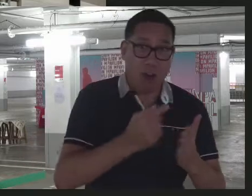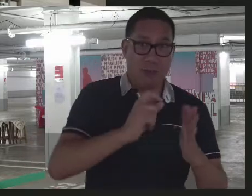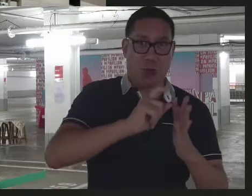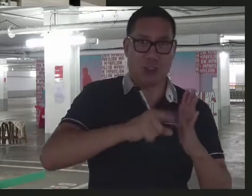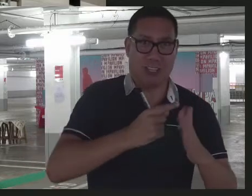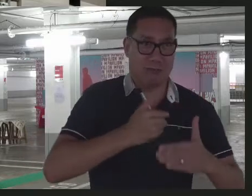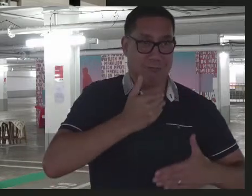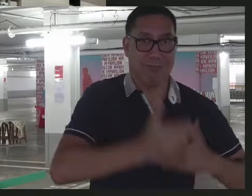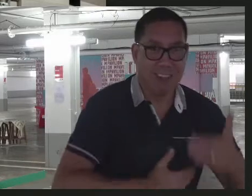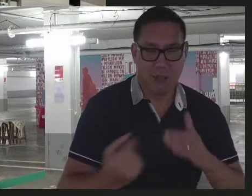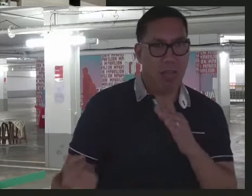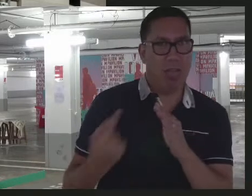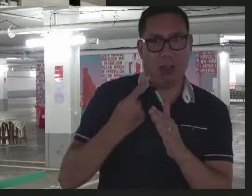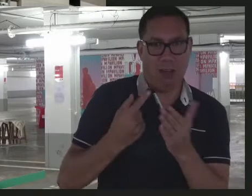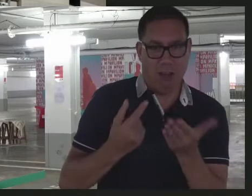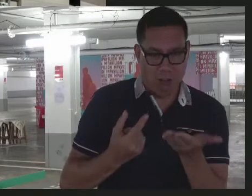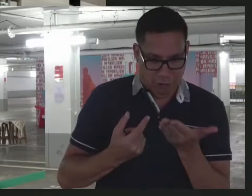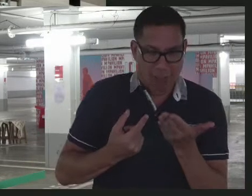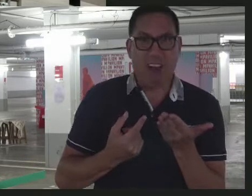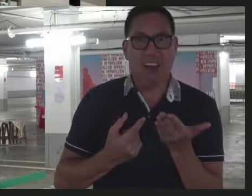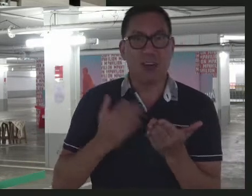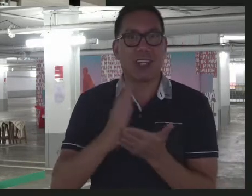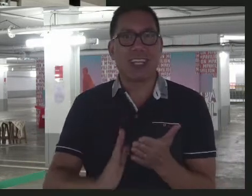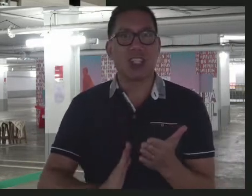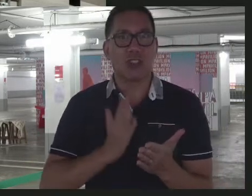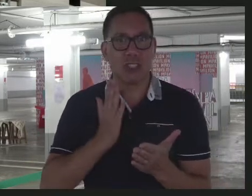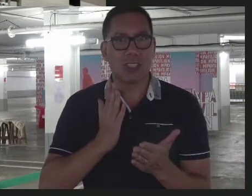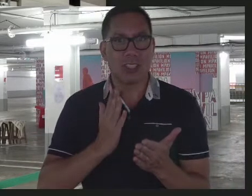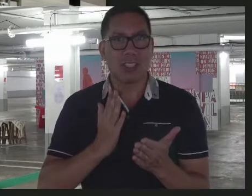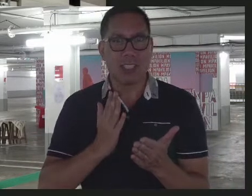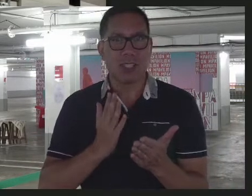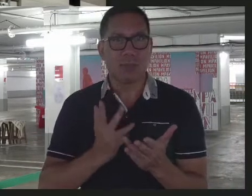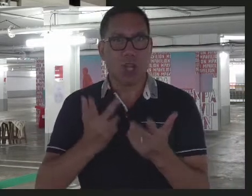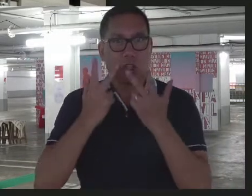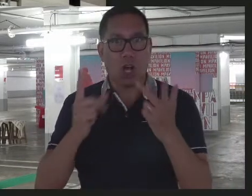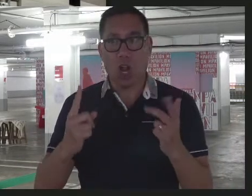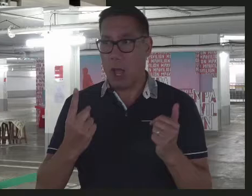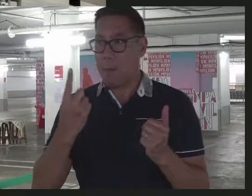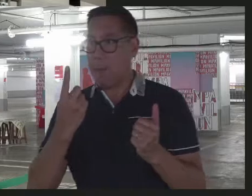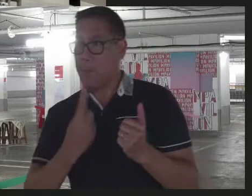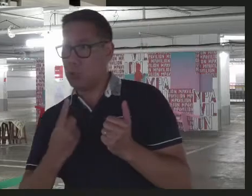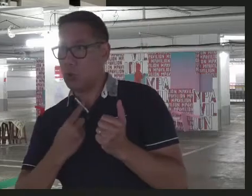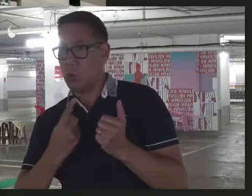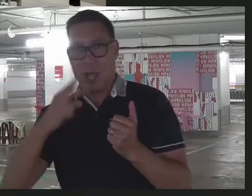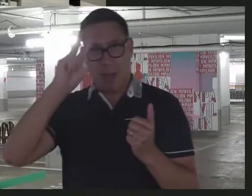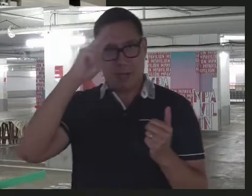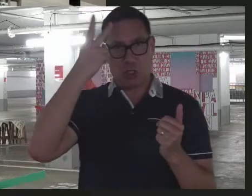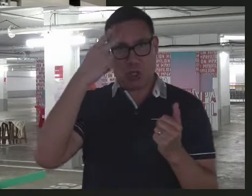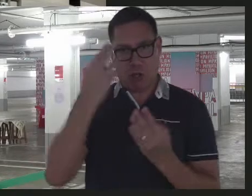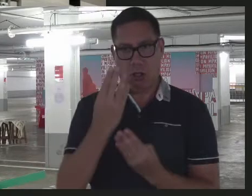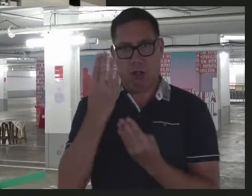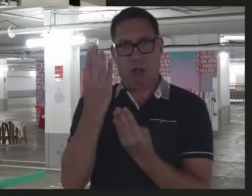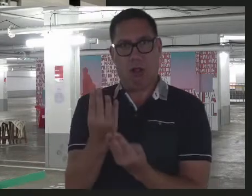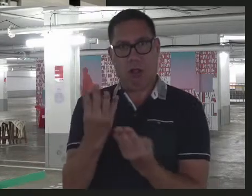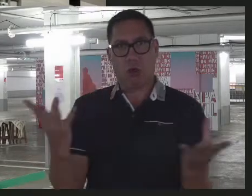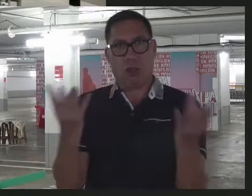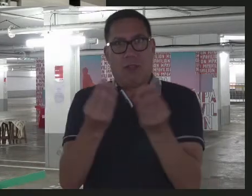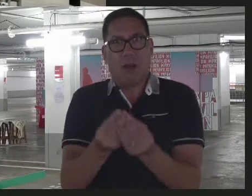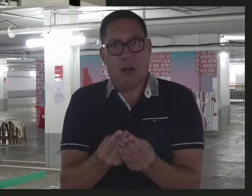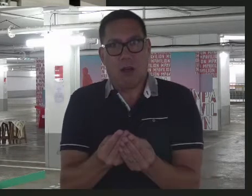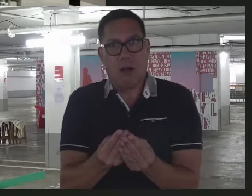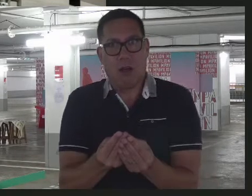these interesting sort of juxtapositions between the personal and the political. If I may,